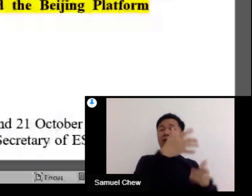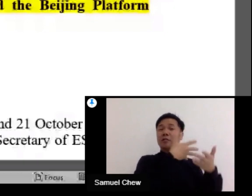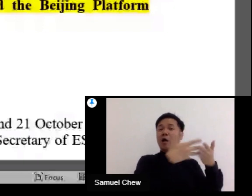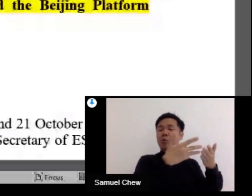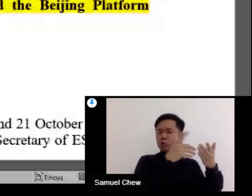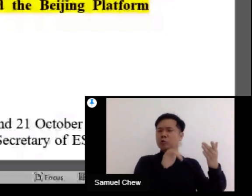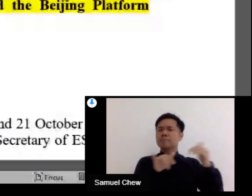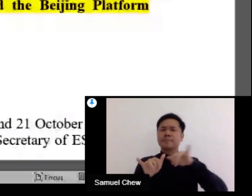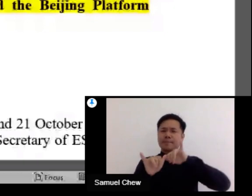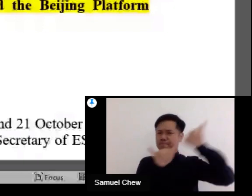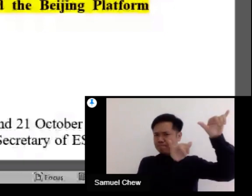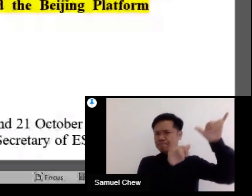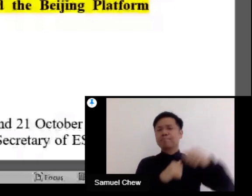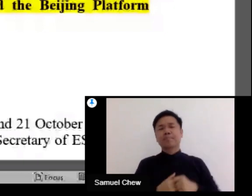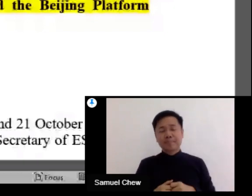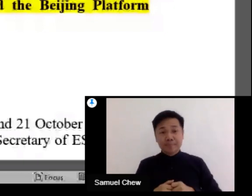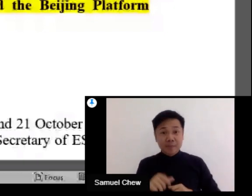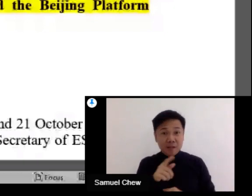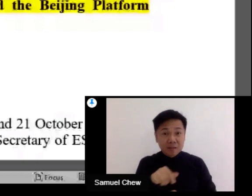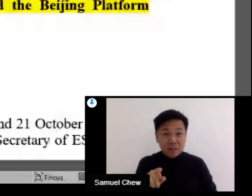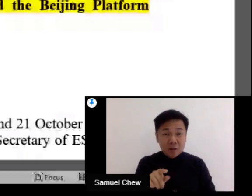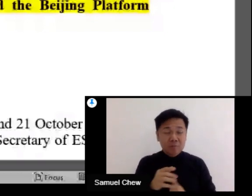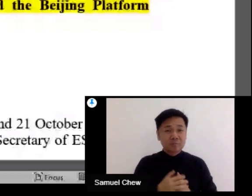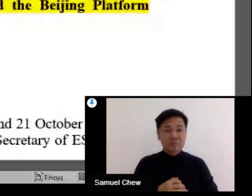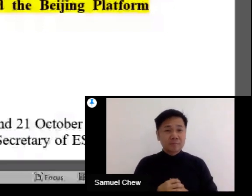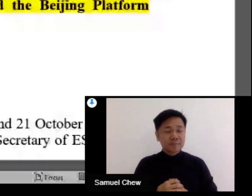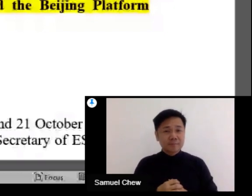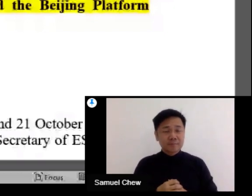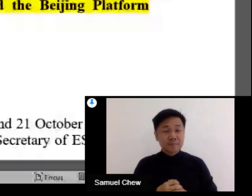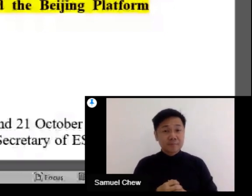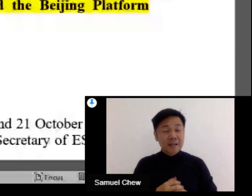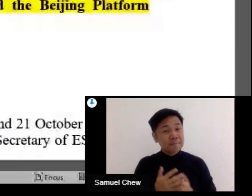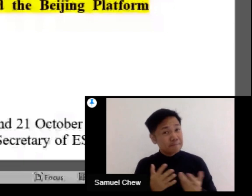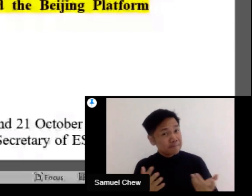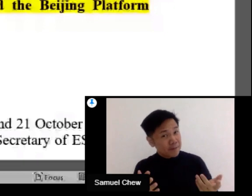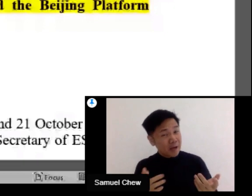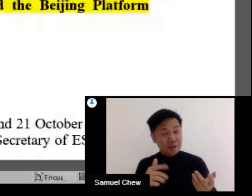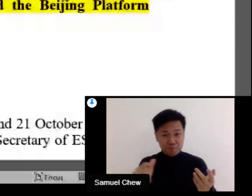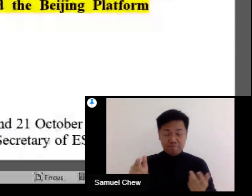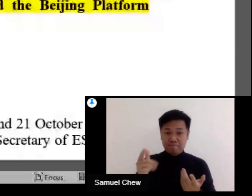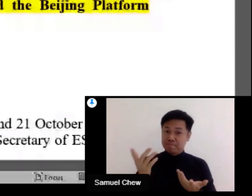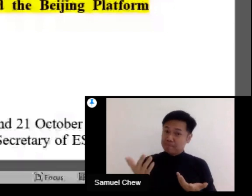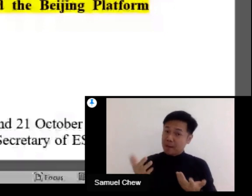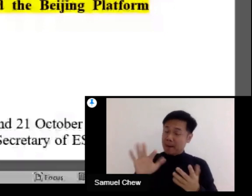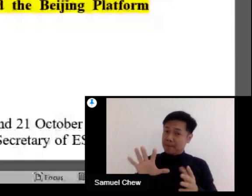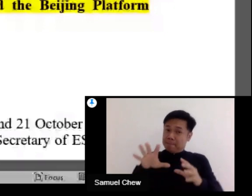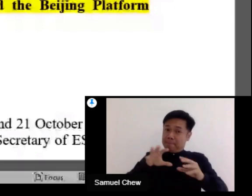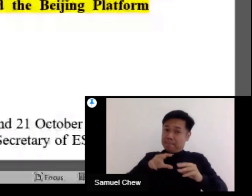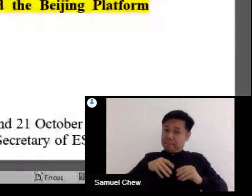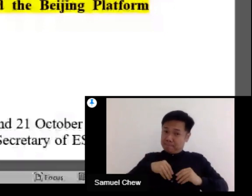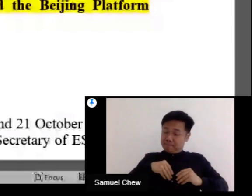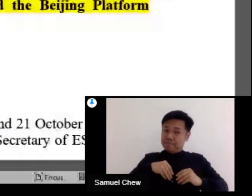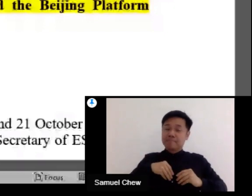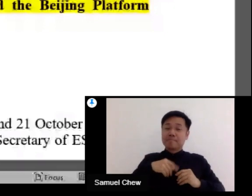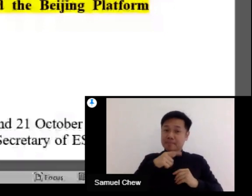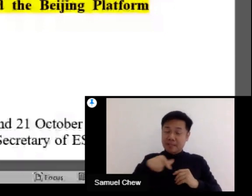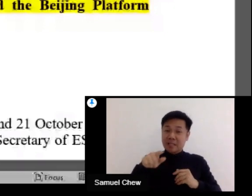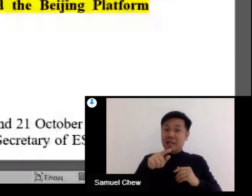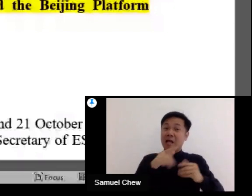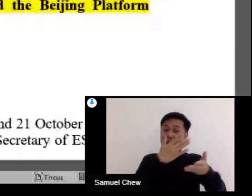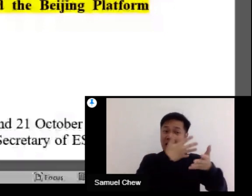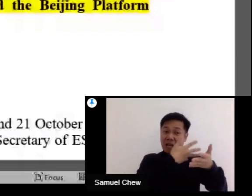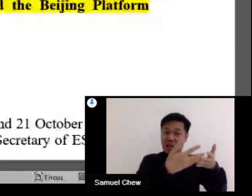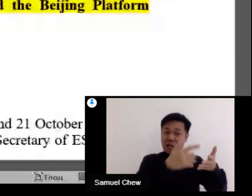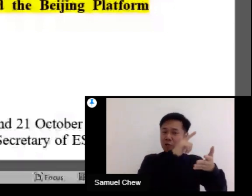understanding. I see that was the understanding arrived, that we use to the